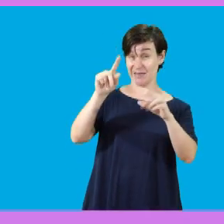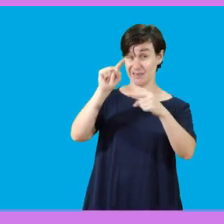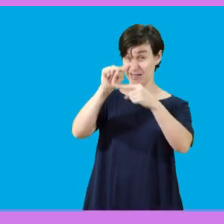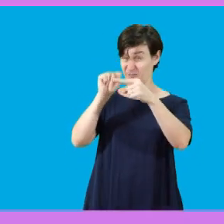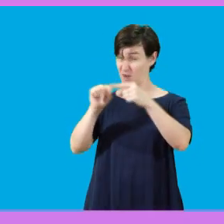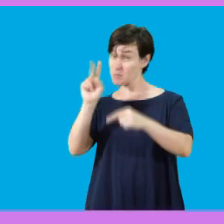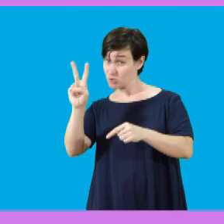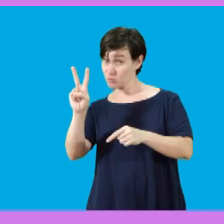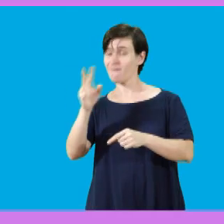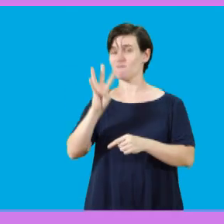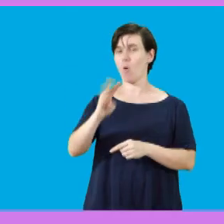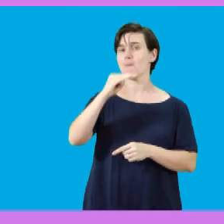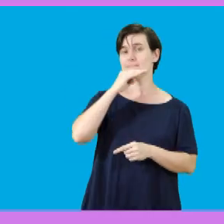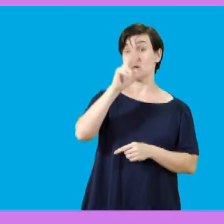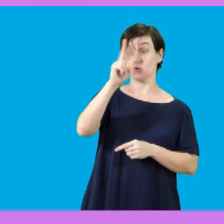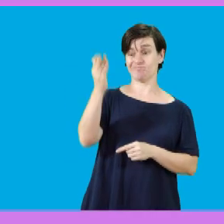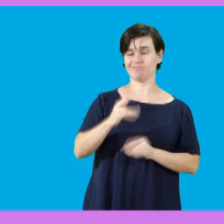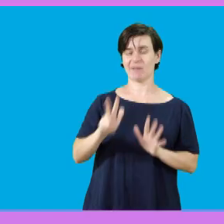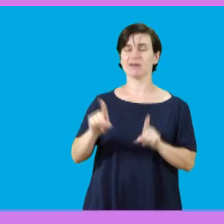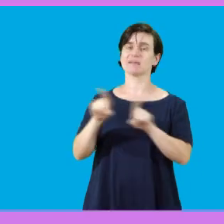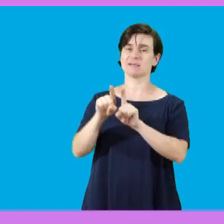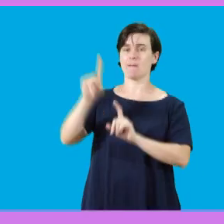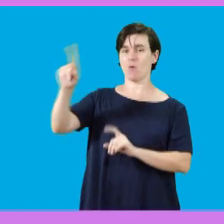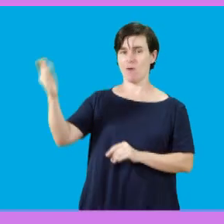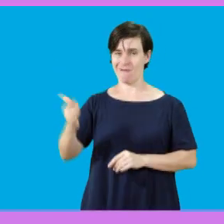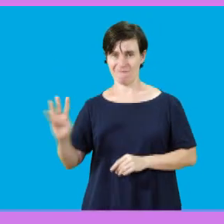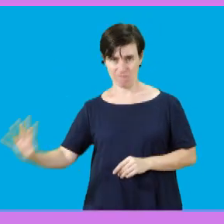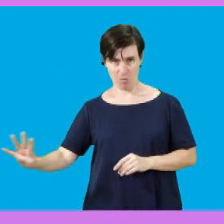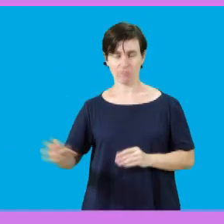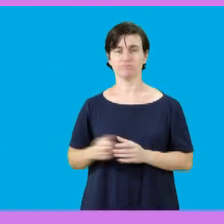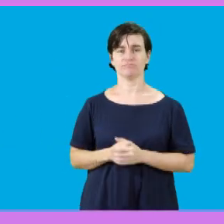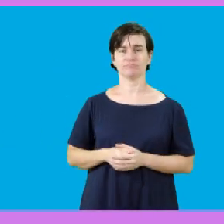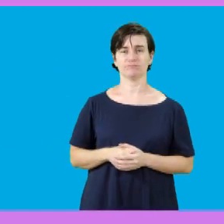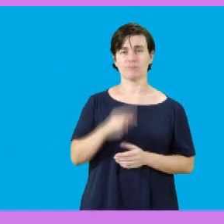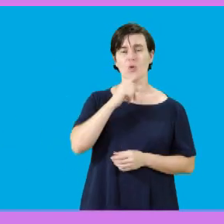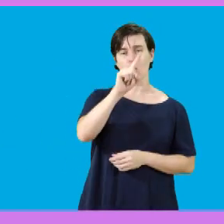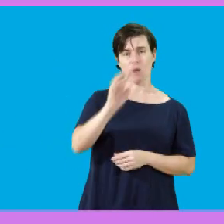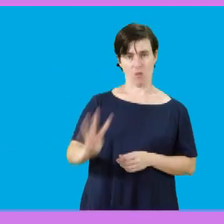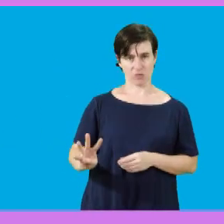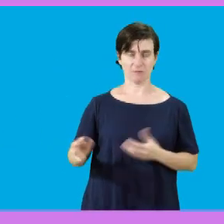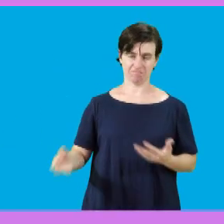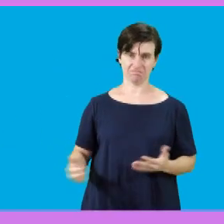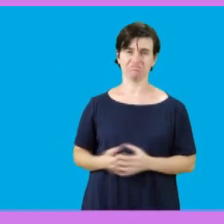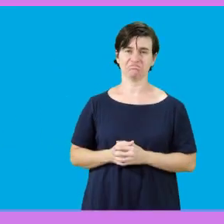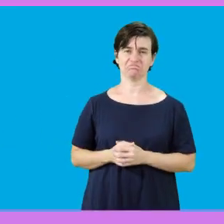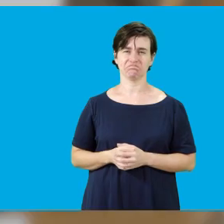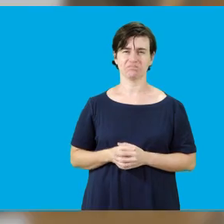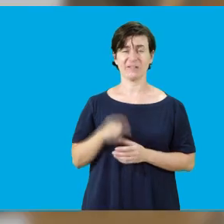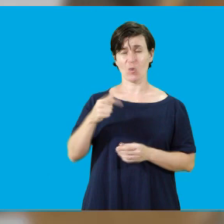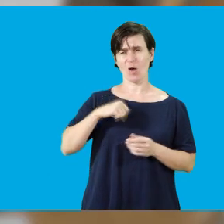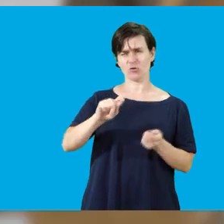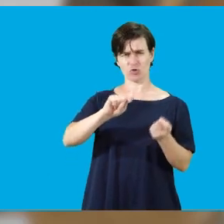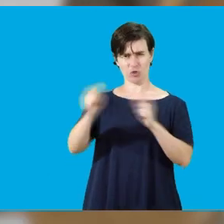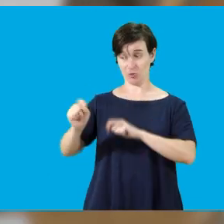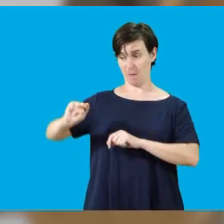go into 8? It goes 4 times. So the probability is 1 over 4, which is a quarter. So when